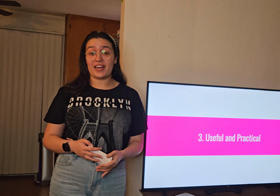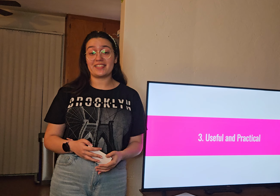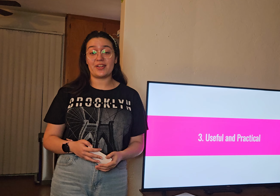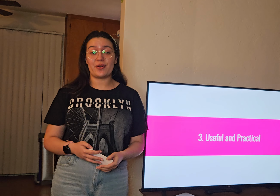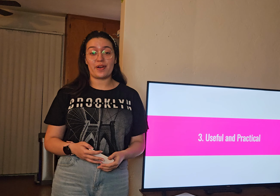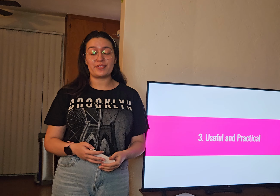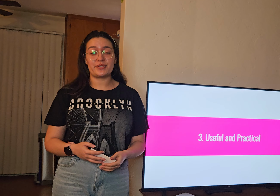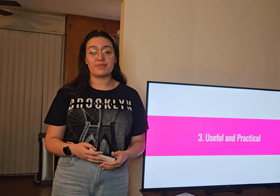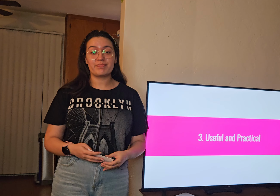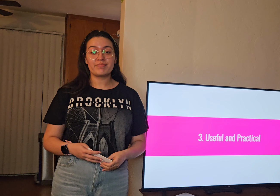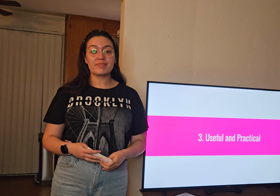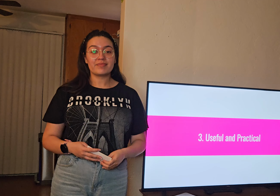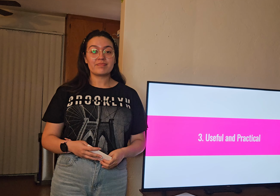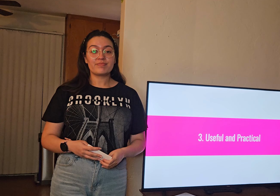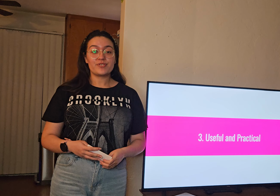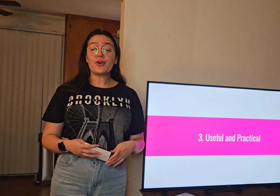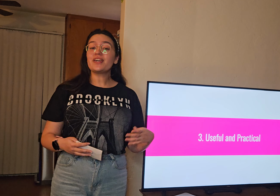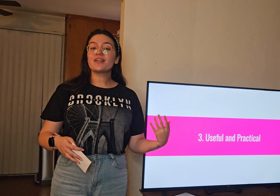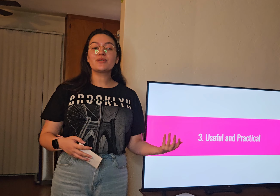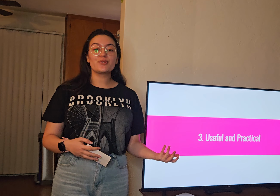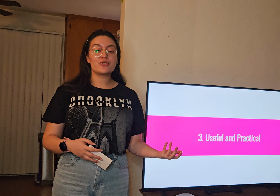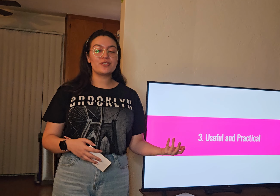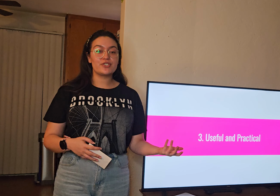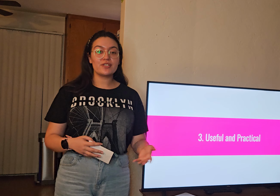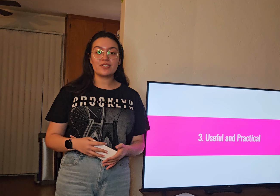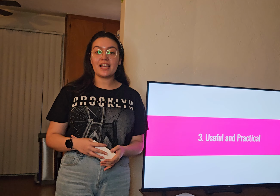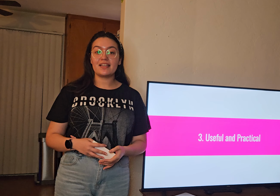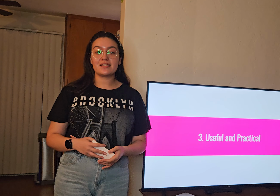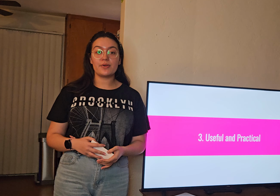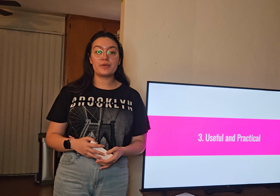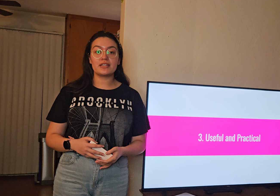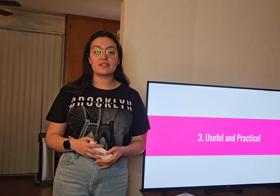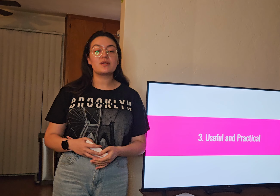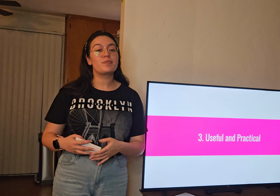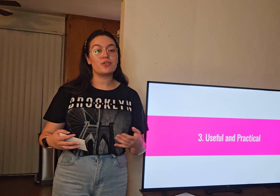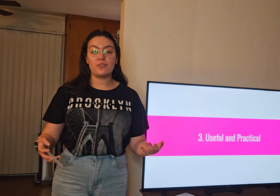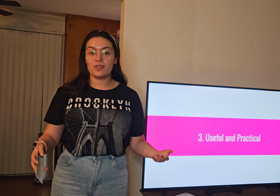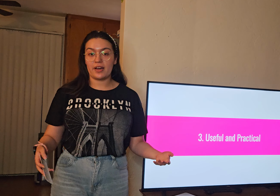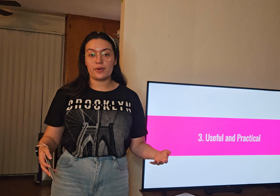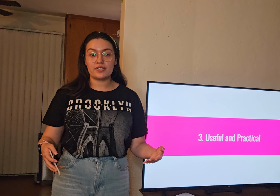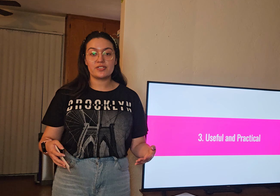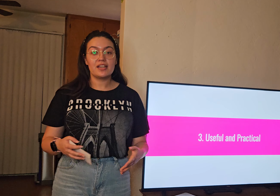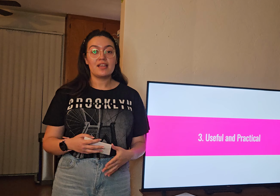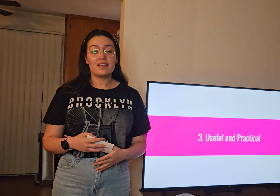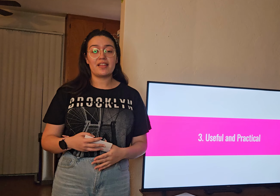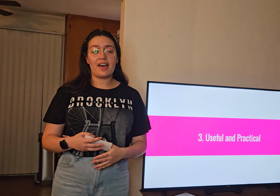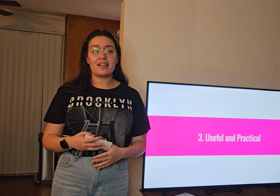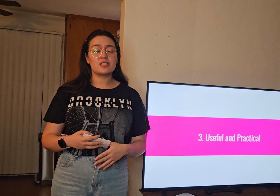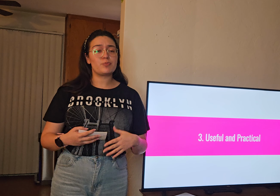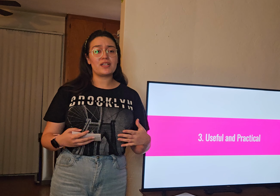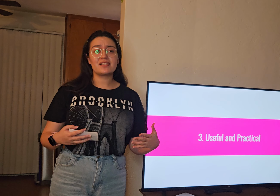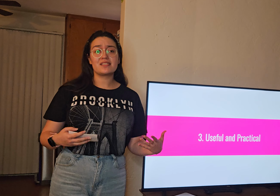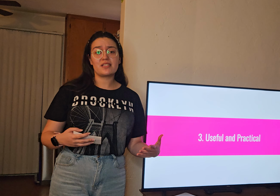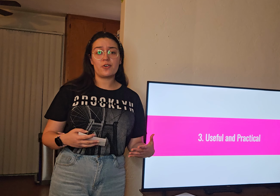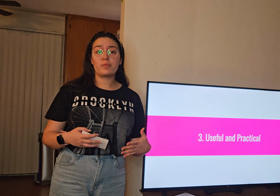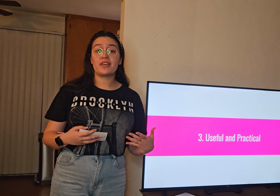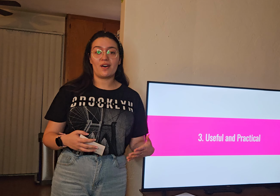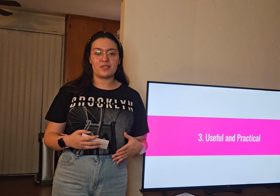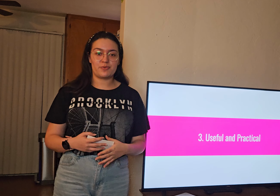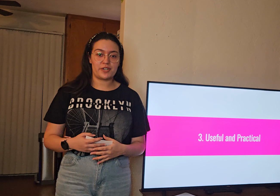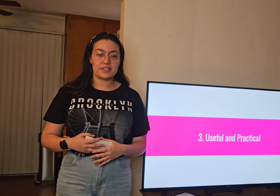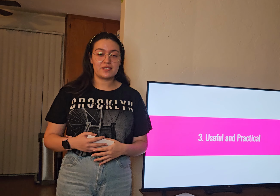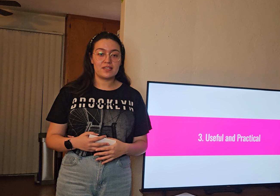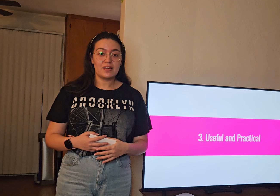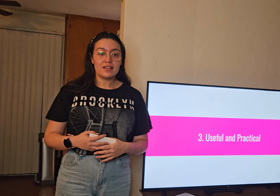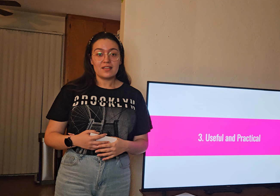might know ASL around you. So in conclusion, you should learn ASL because it's a beautiful language that expresses itself